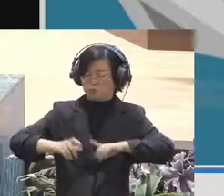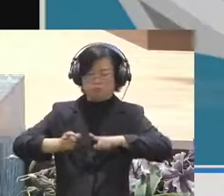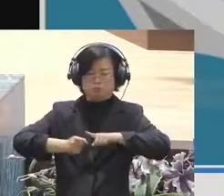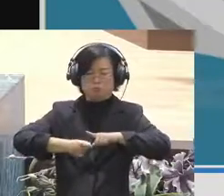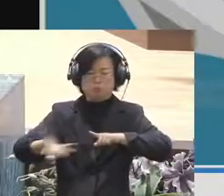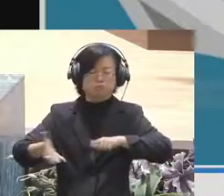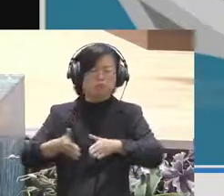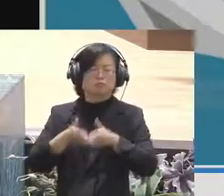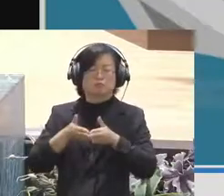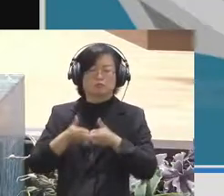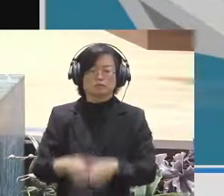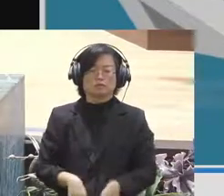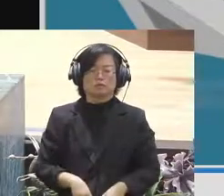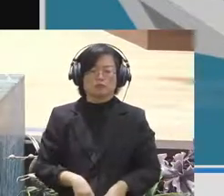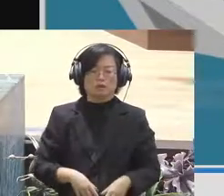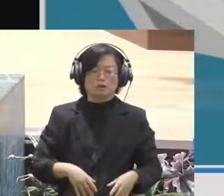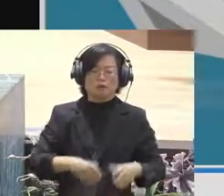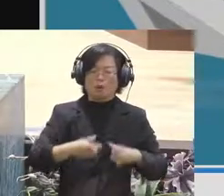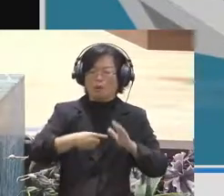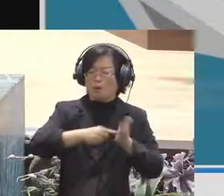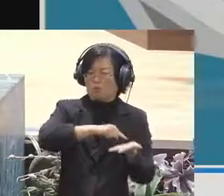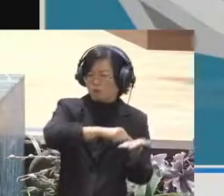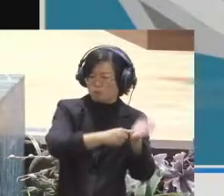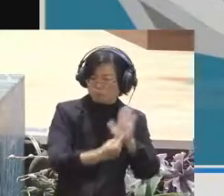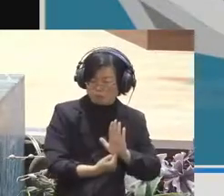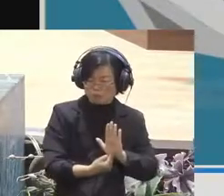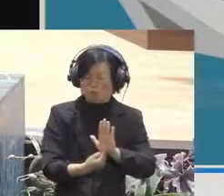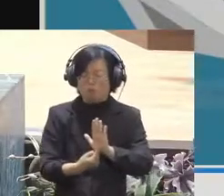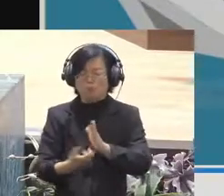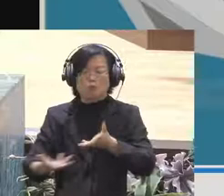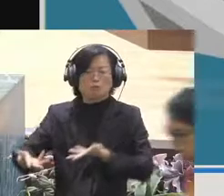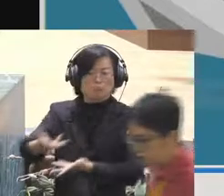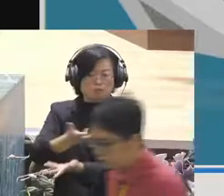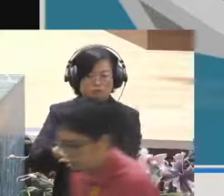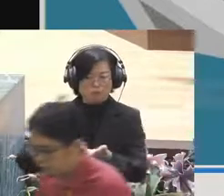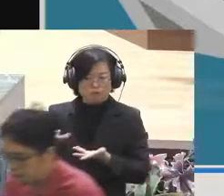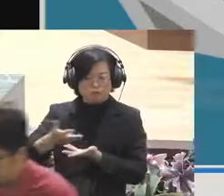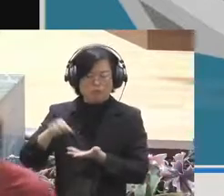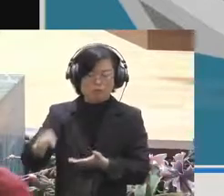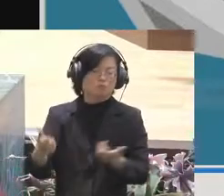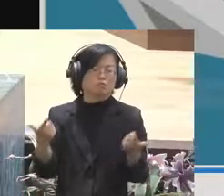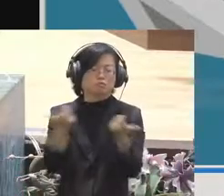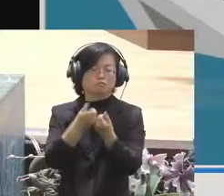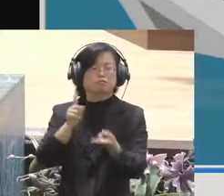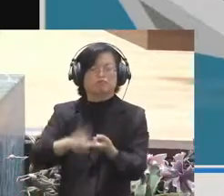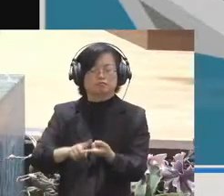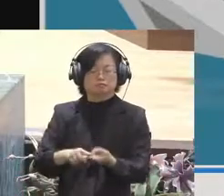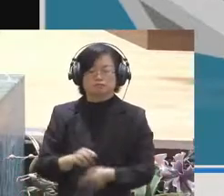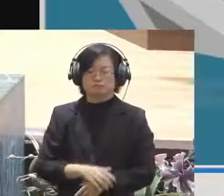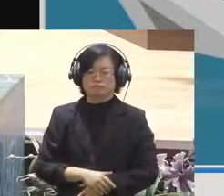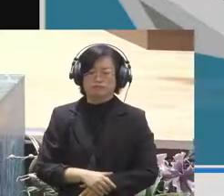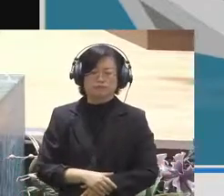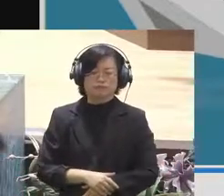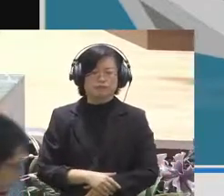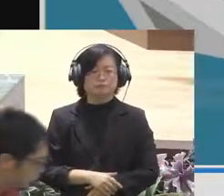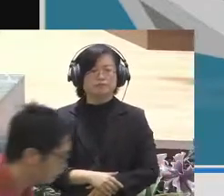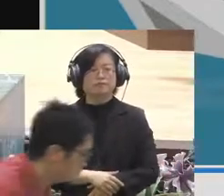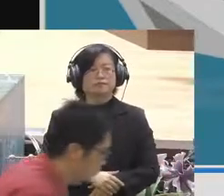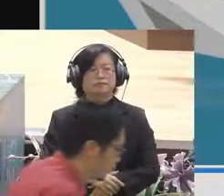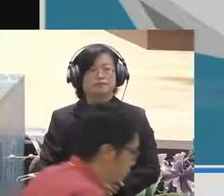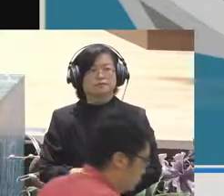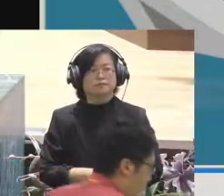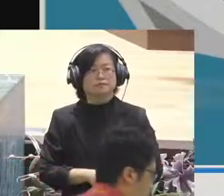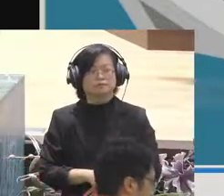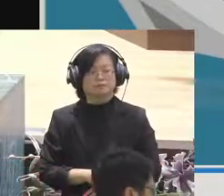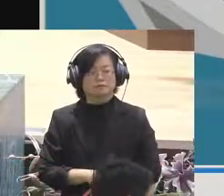high quality data set will be uploaded online. These data will, in essence, the data is generated by the government, so there will be frequency